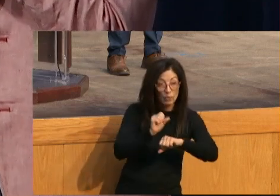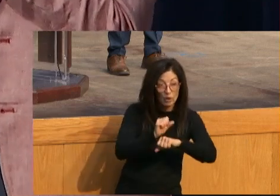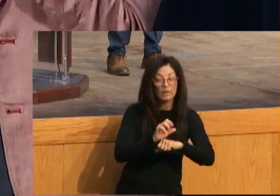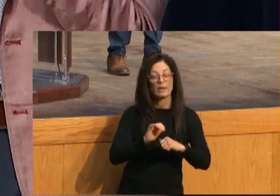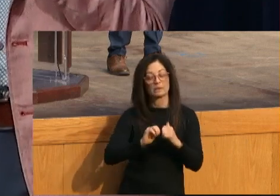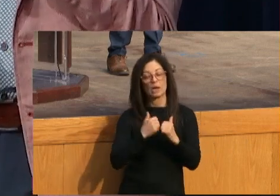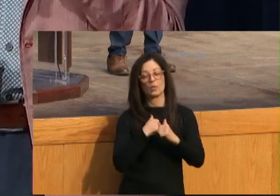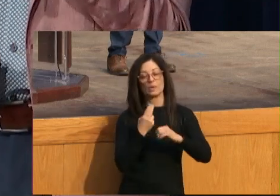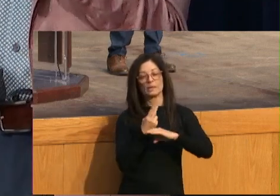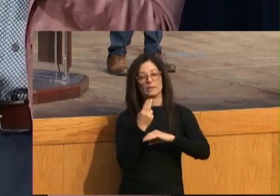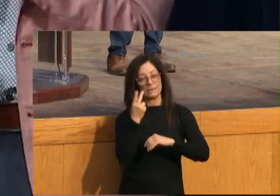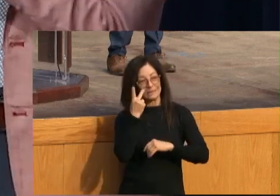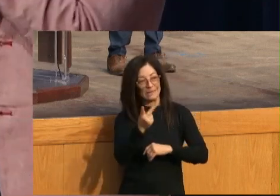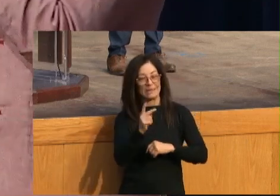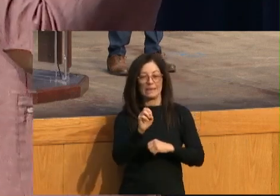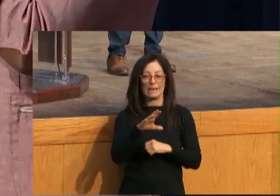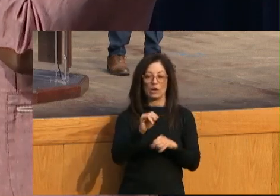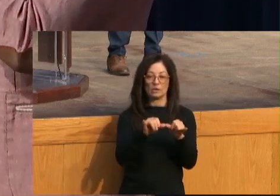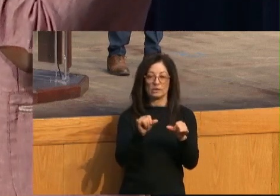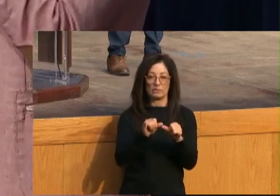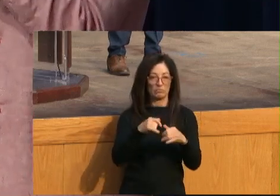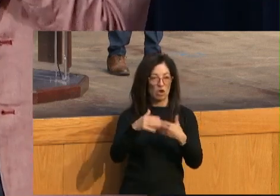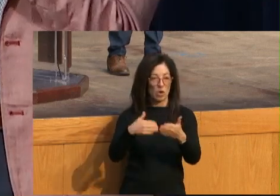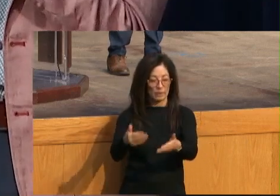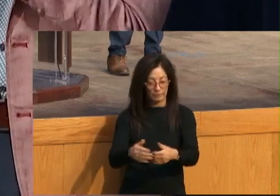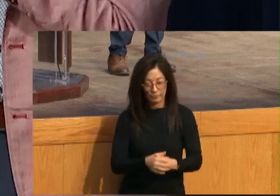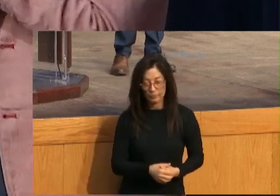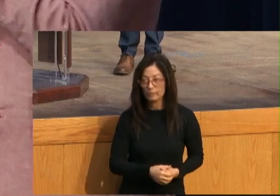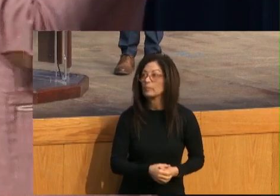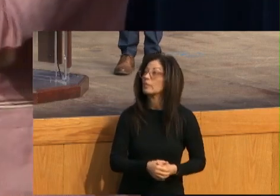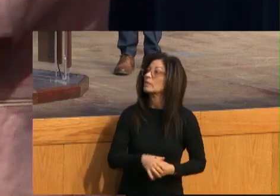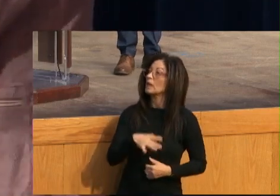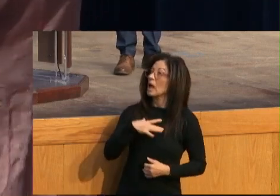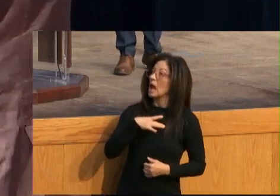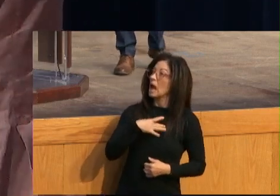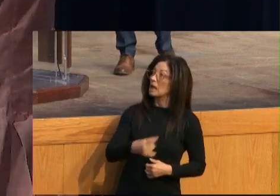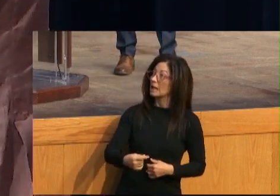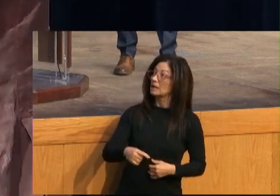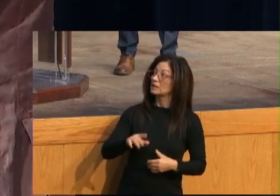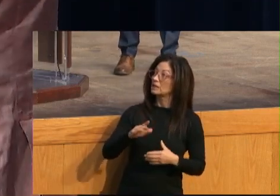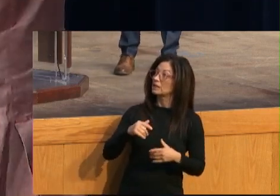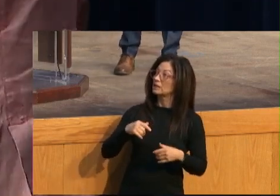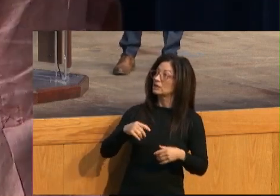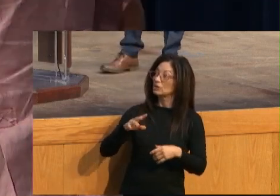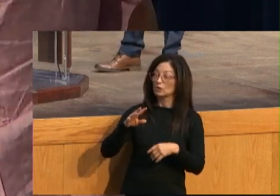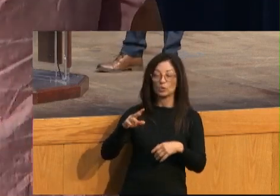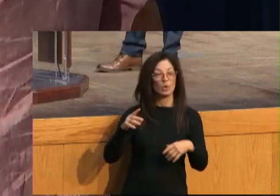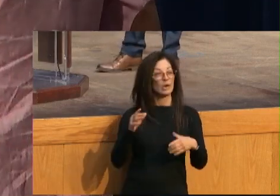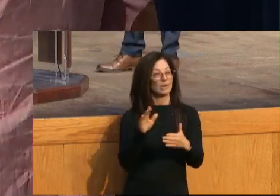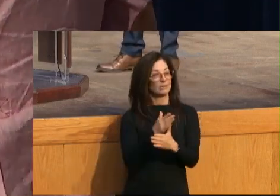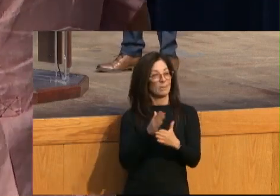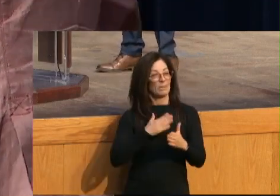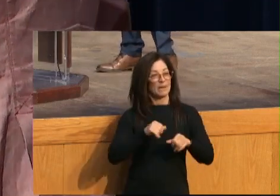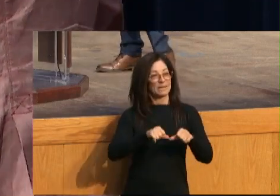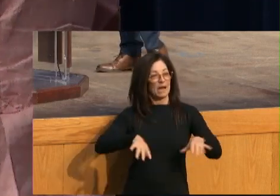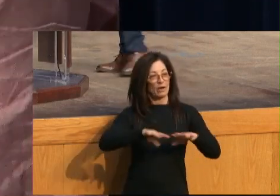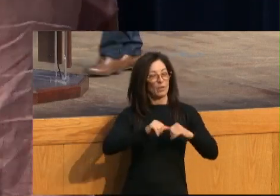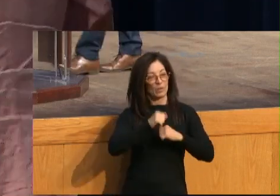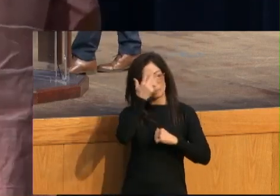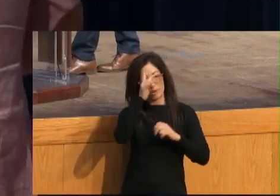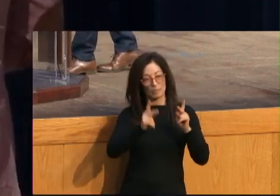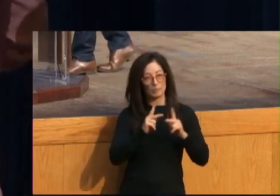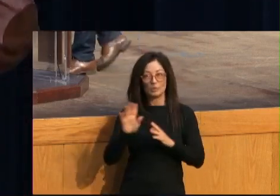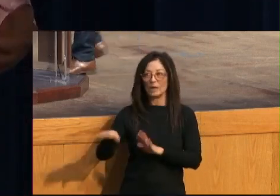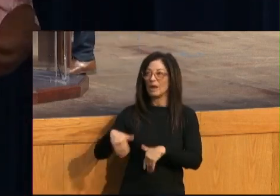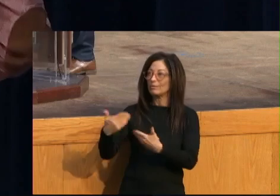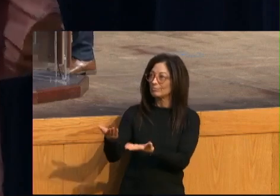the ecosystem going. So I like to surround myself with smart people, so I'm going to stop talking and hand it over to Dr. McGee here to take us